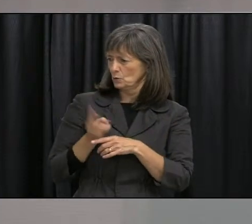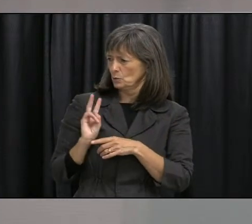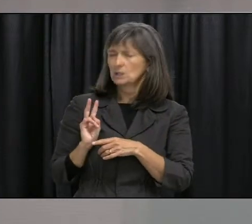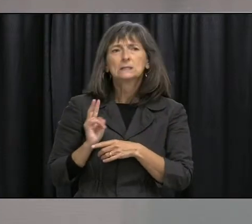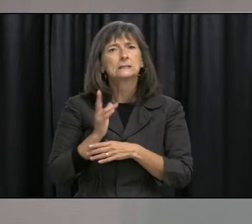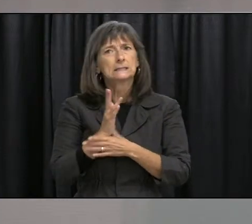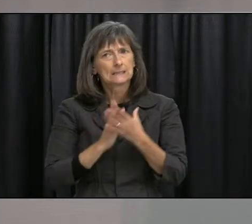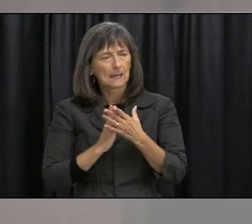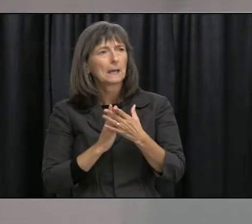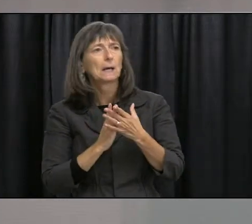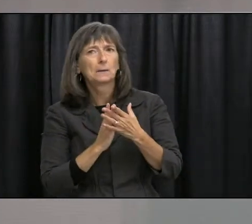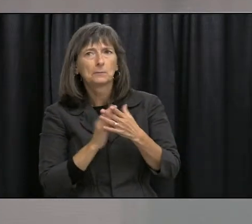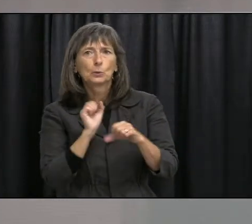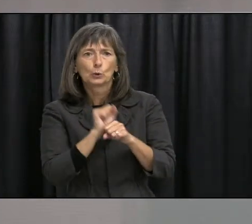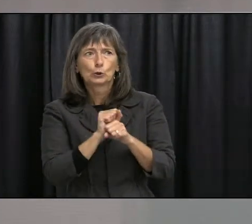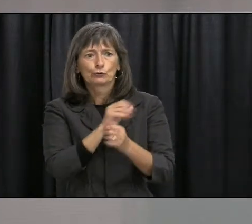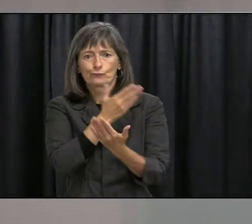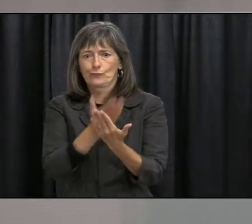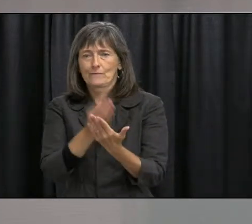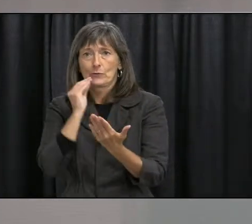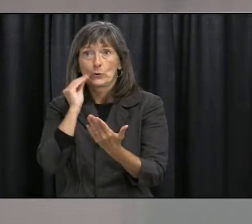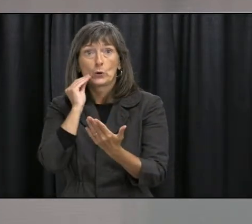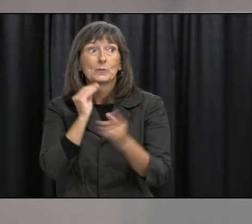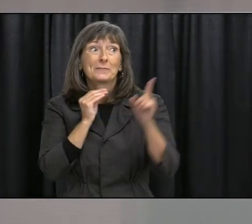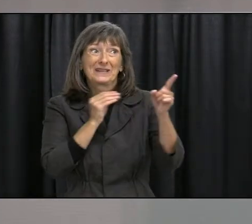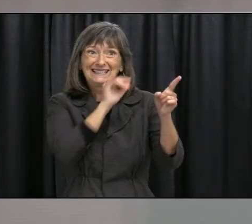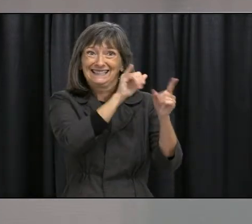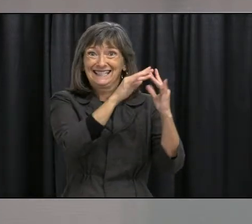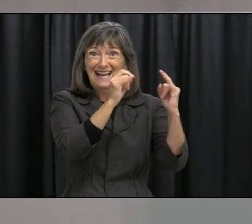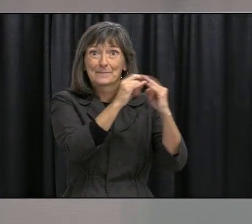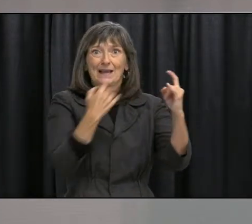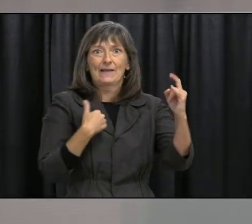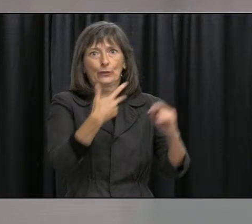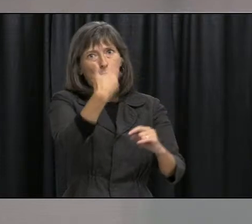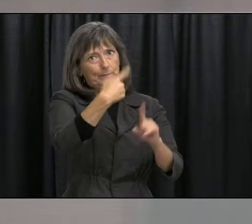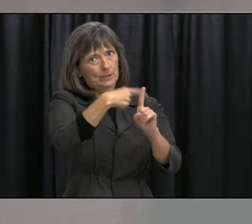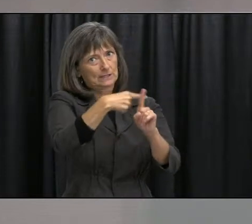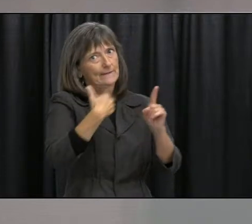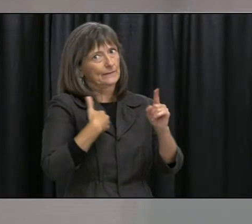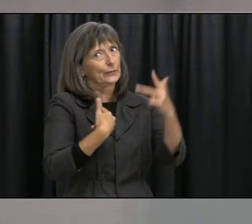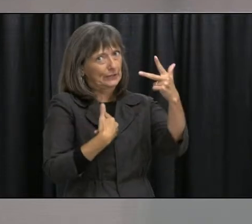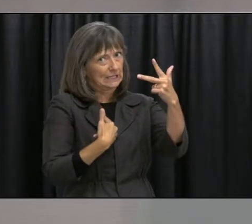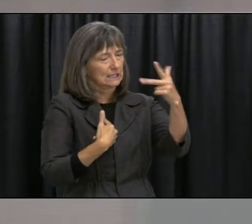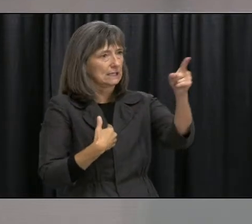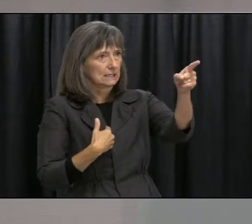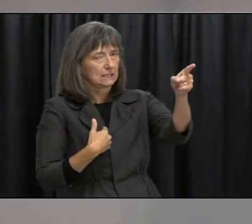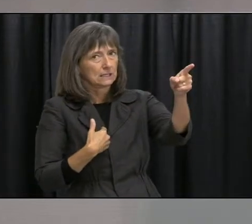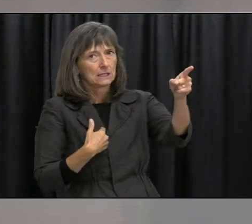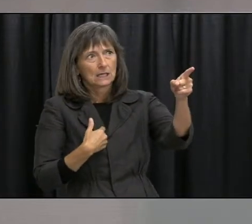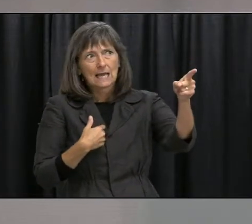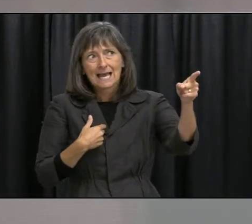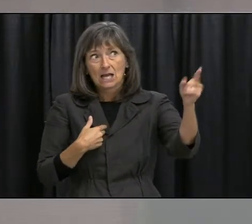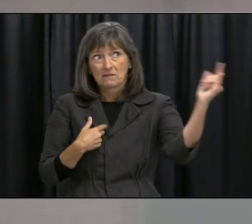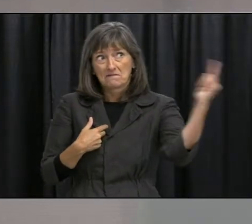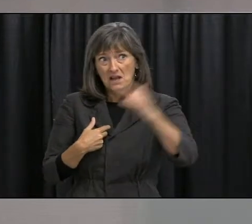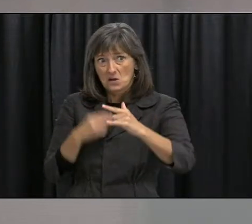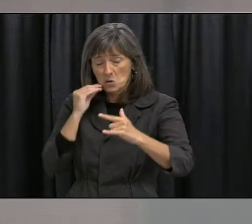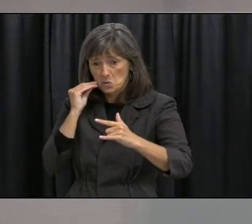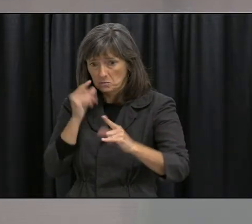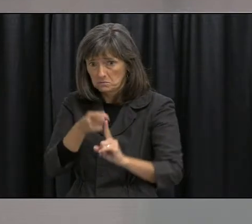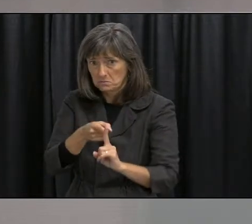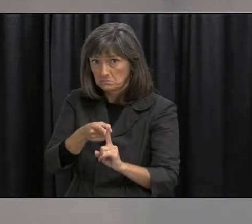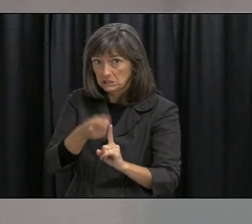they worked at the same camp, and I think there were 3 cases at that camp. Where do they fit in this plan